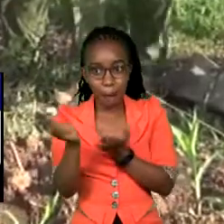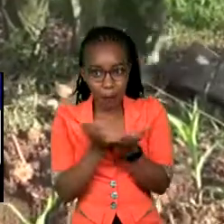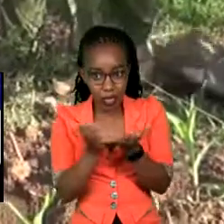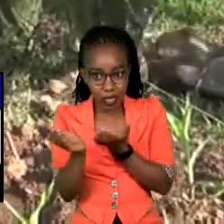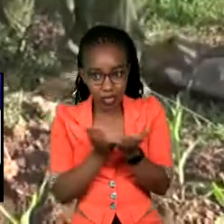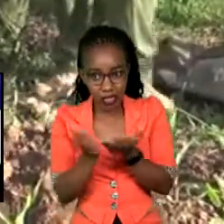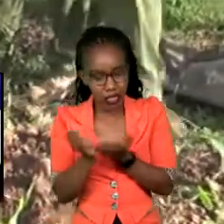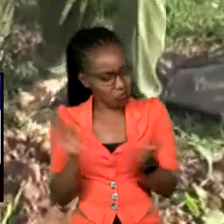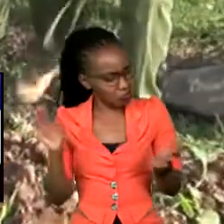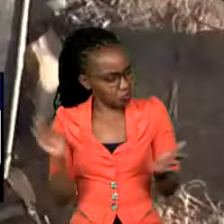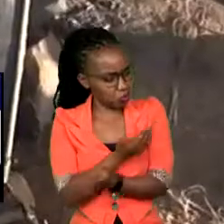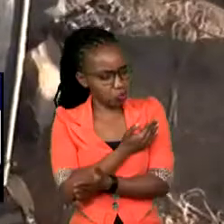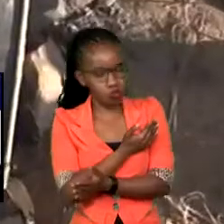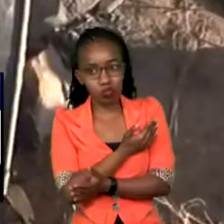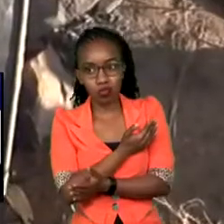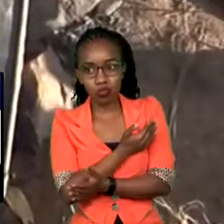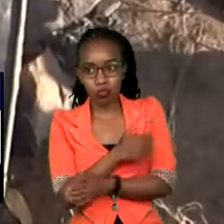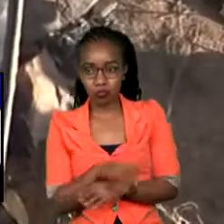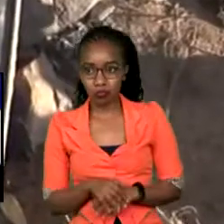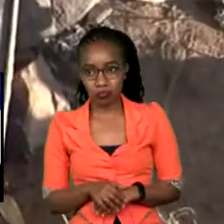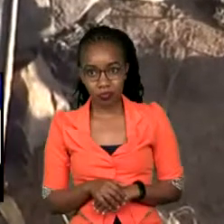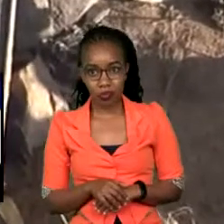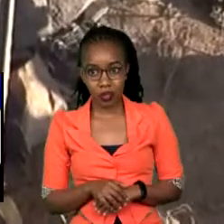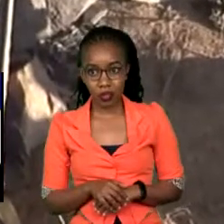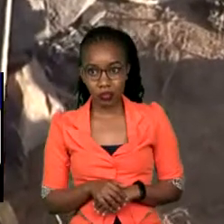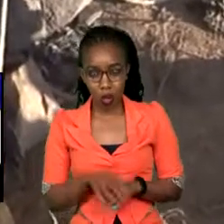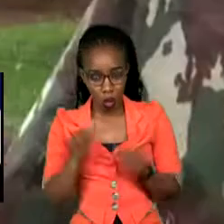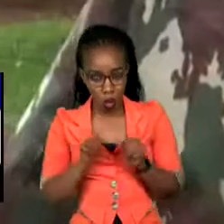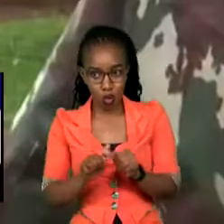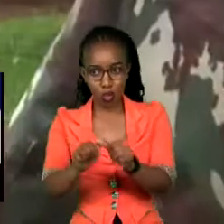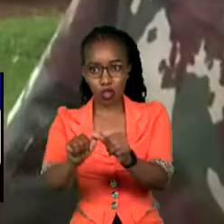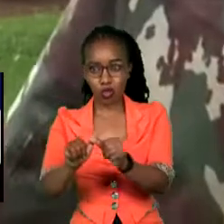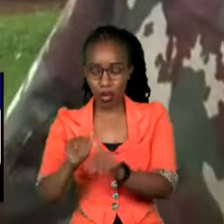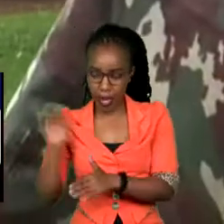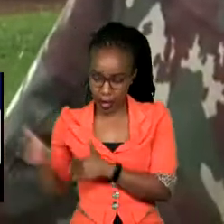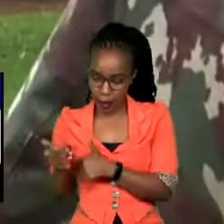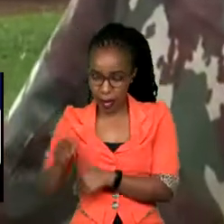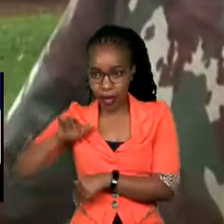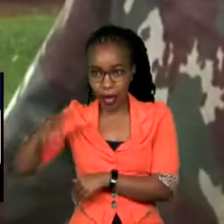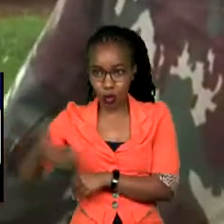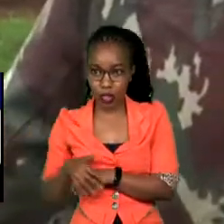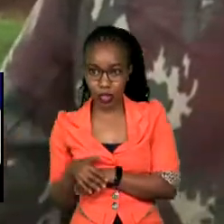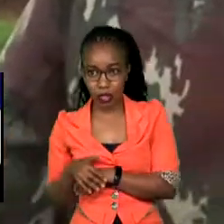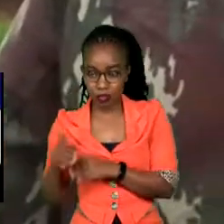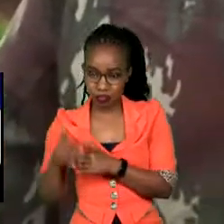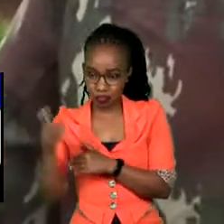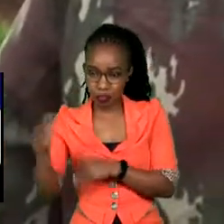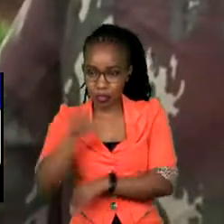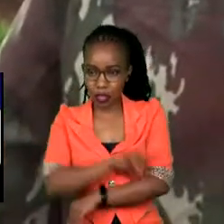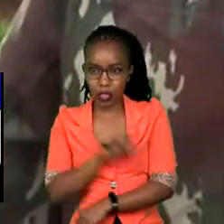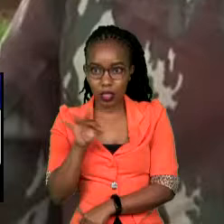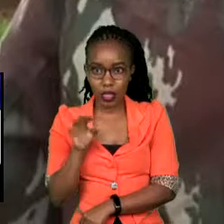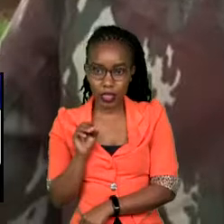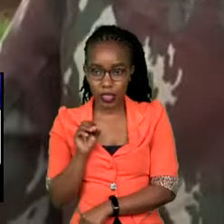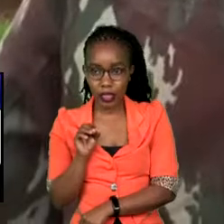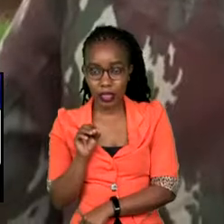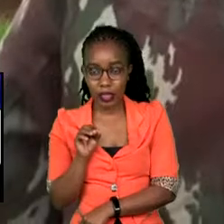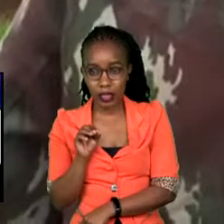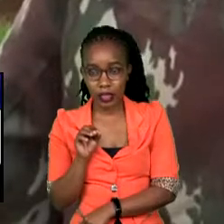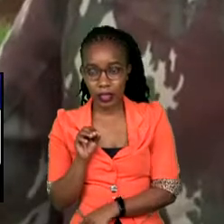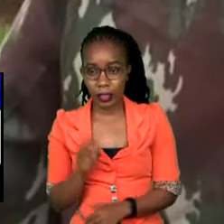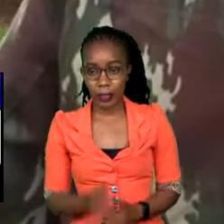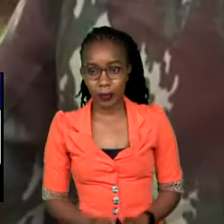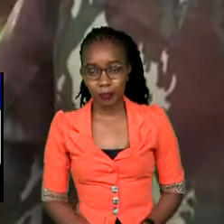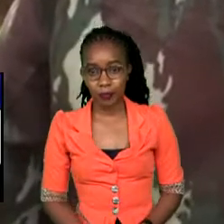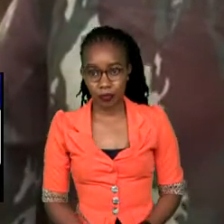and accounted for. These operations are expected to go on in neighboring counties in the next 30 days. Sheila